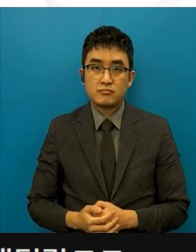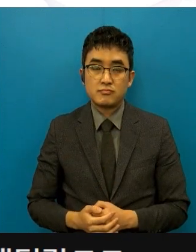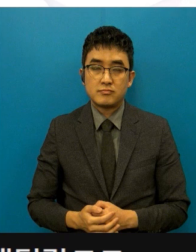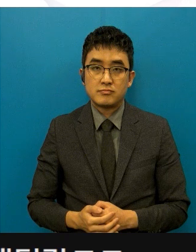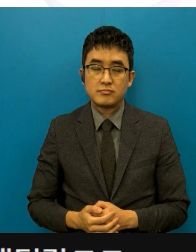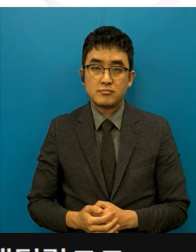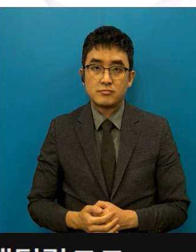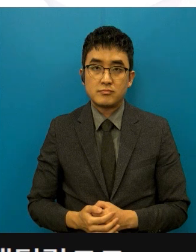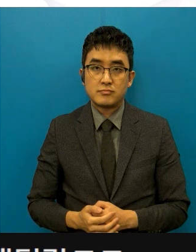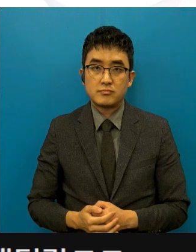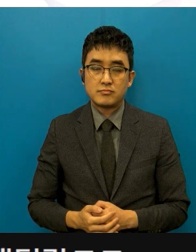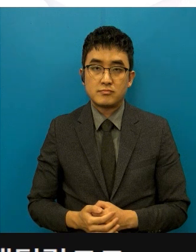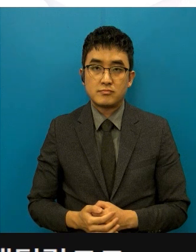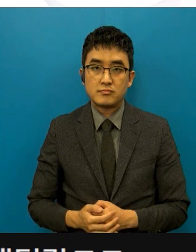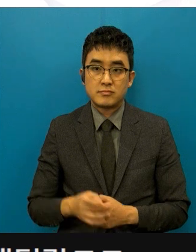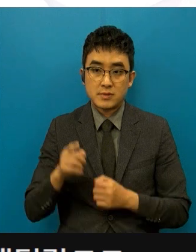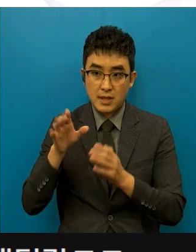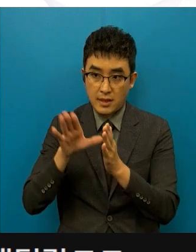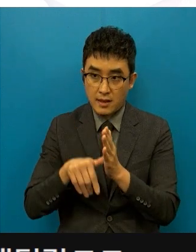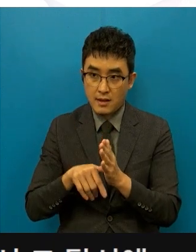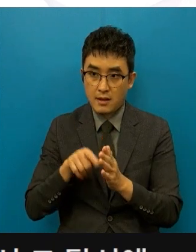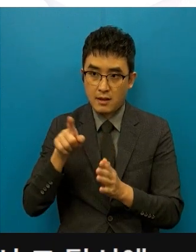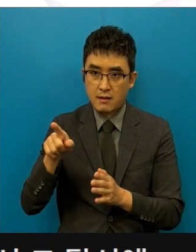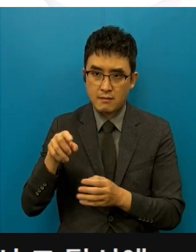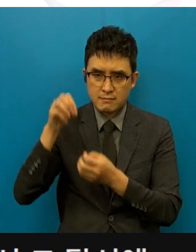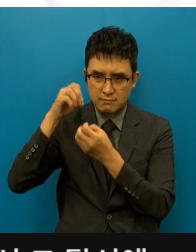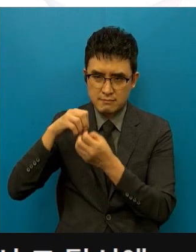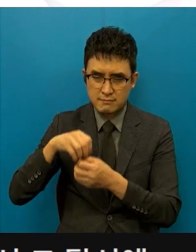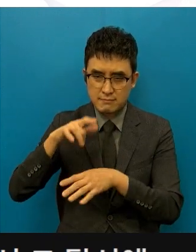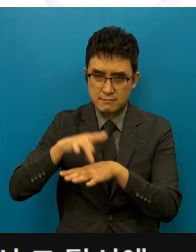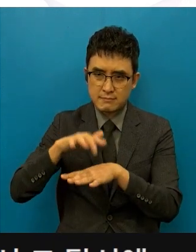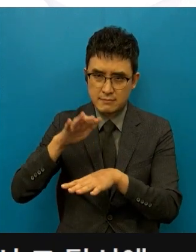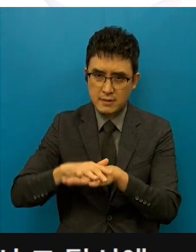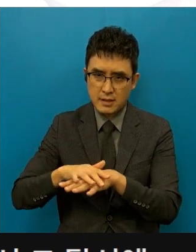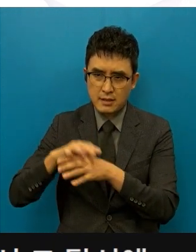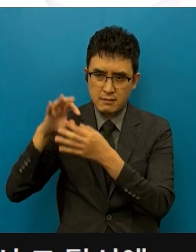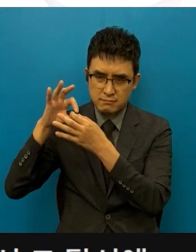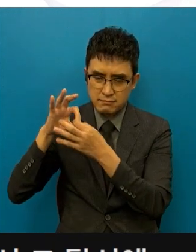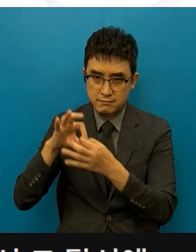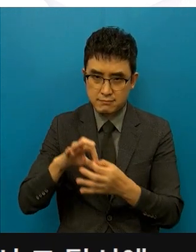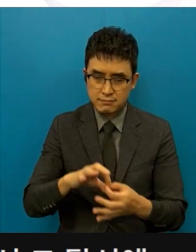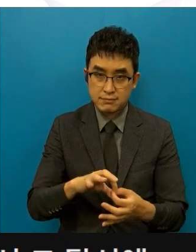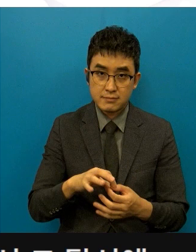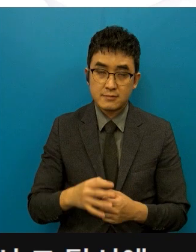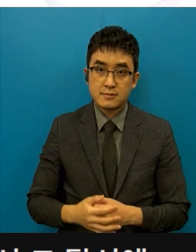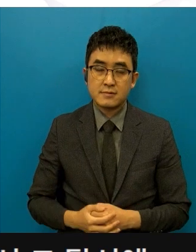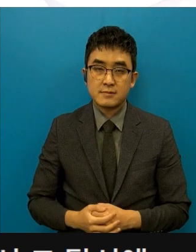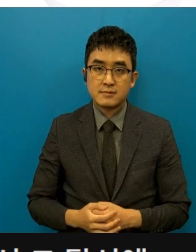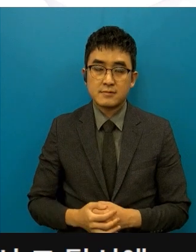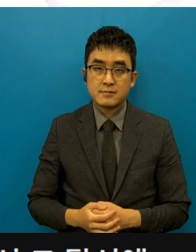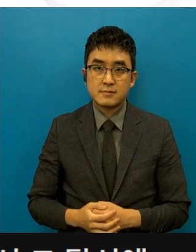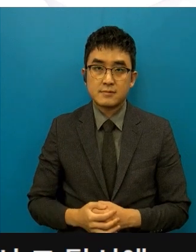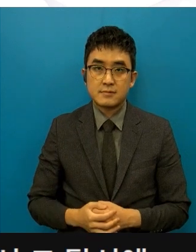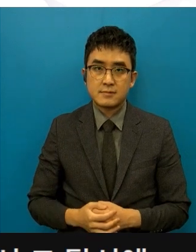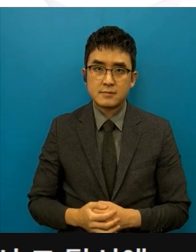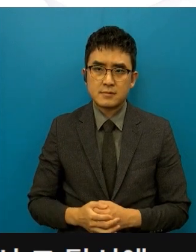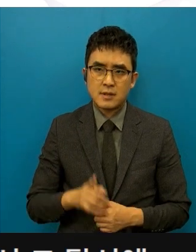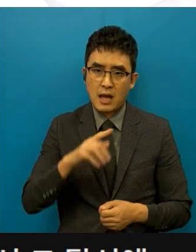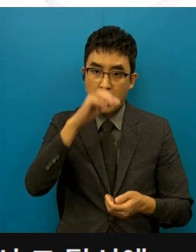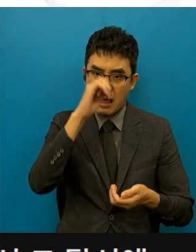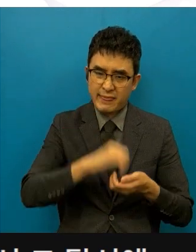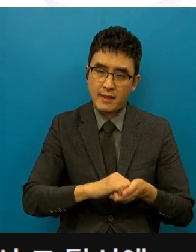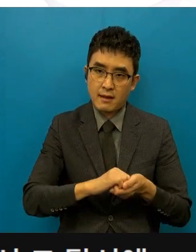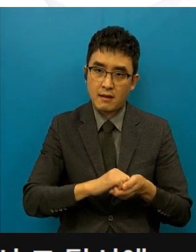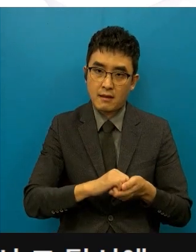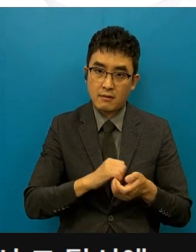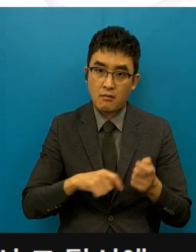outspoken, the limits of the practice have expanded. While it was first only for